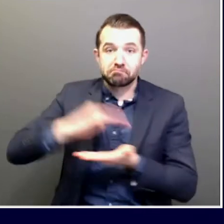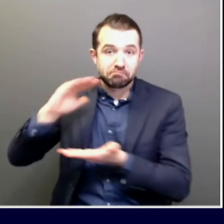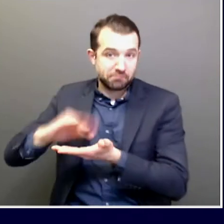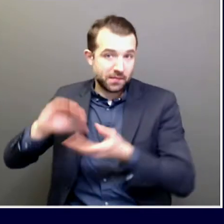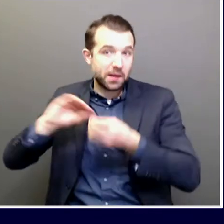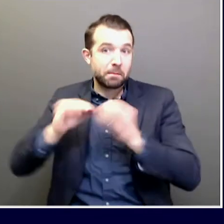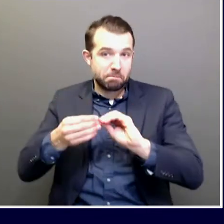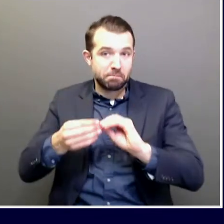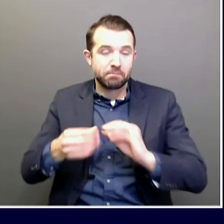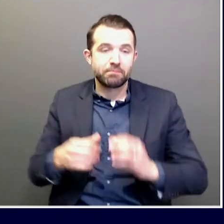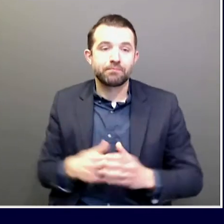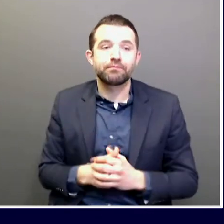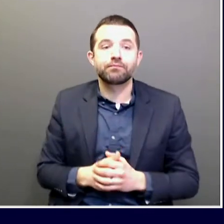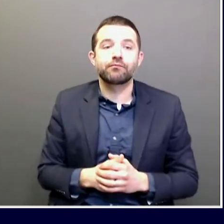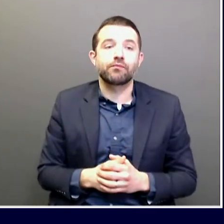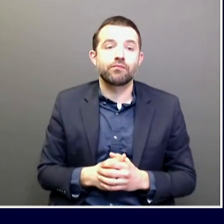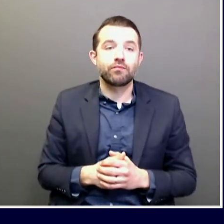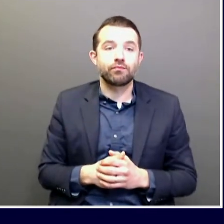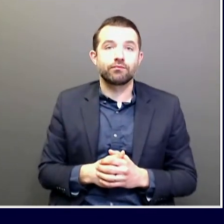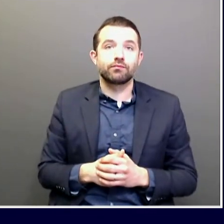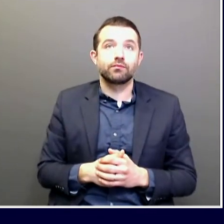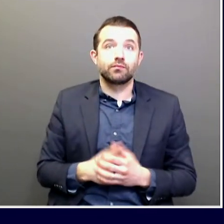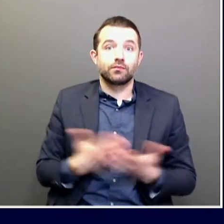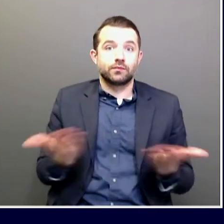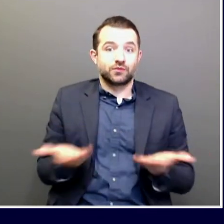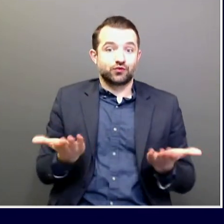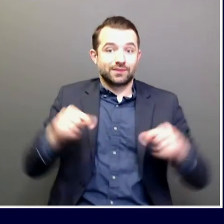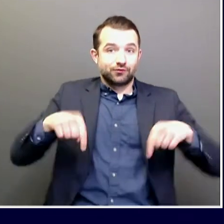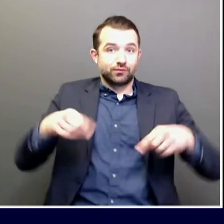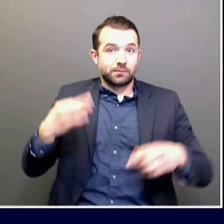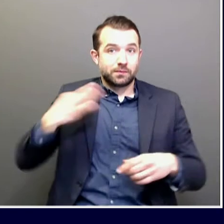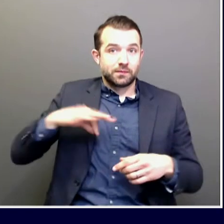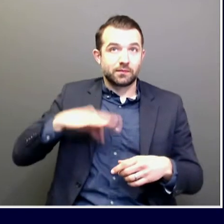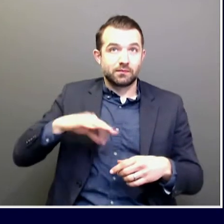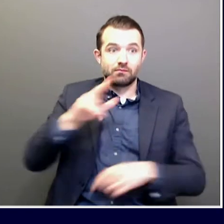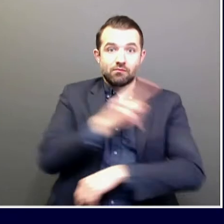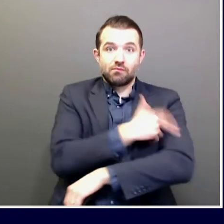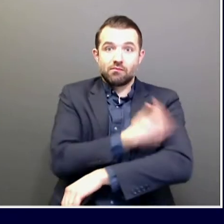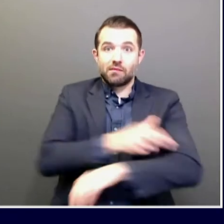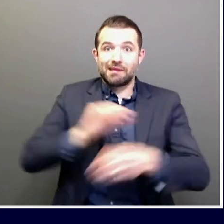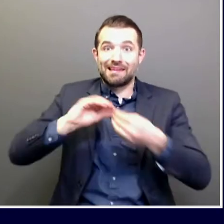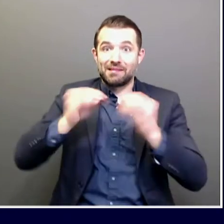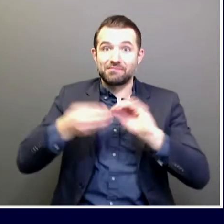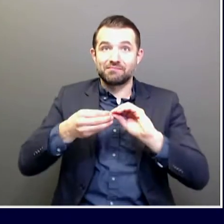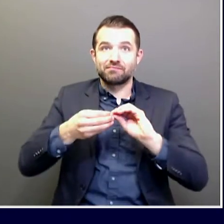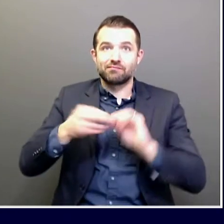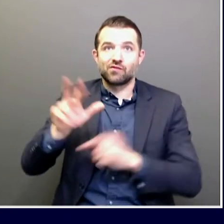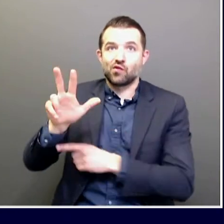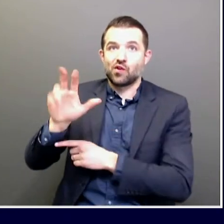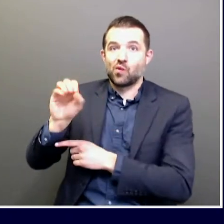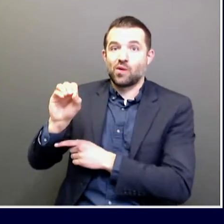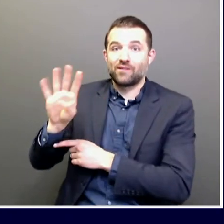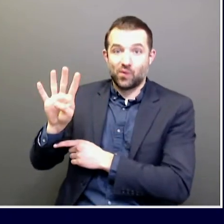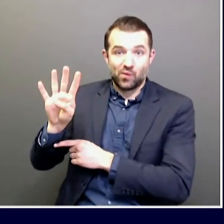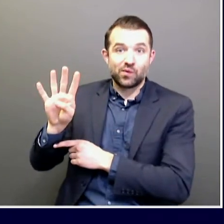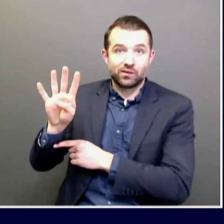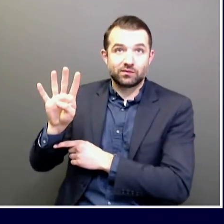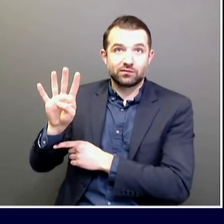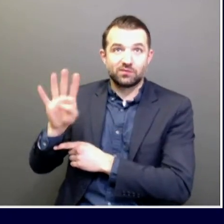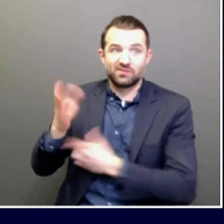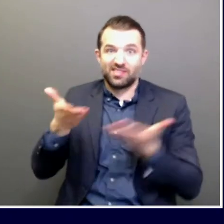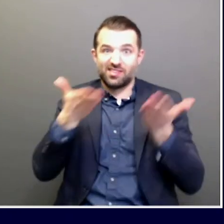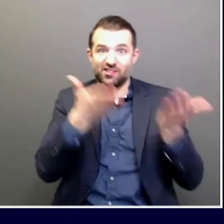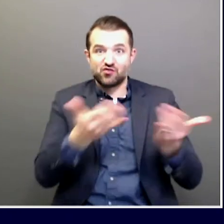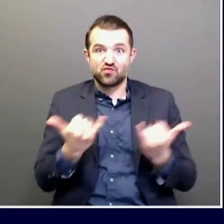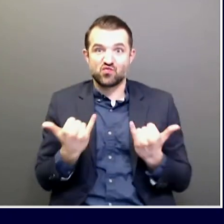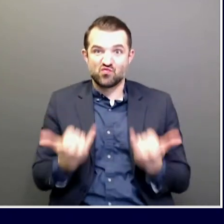virus, that number stood at 408. Today, it now stands at 304. We've